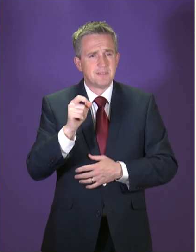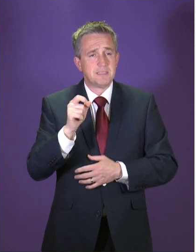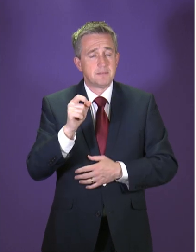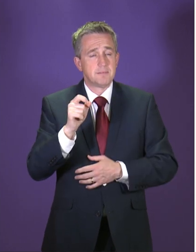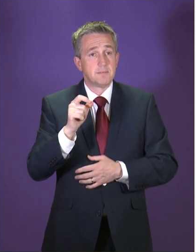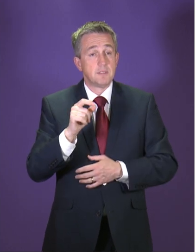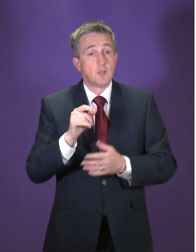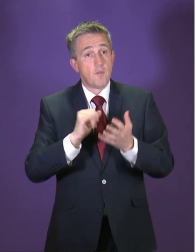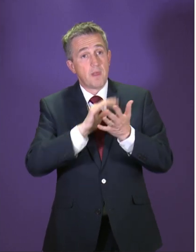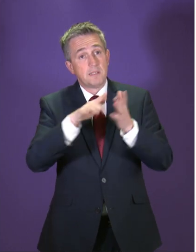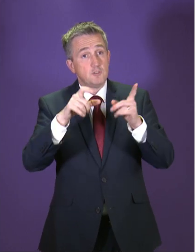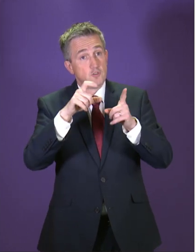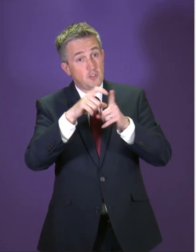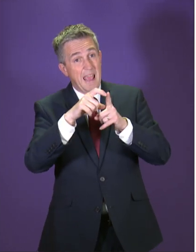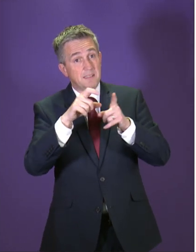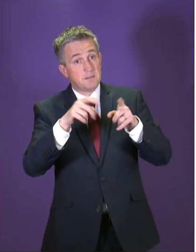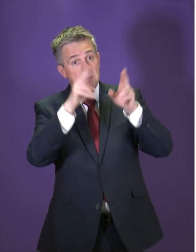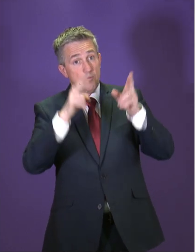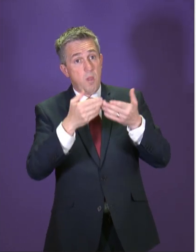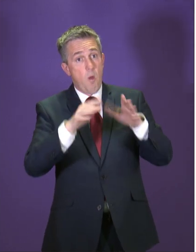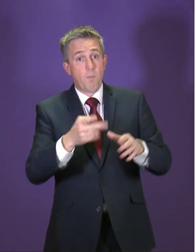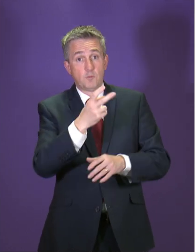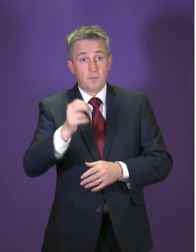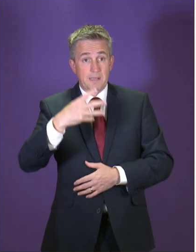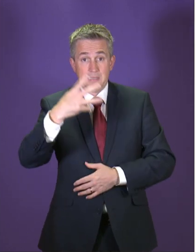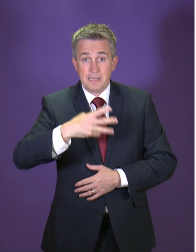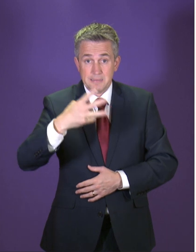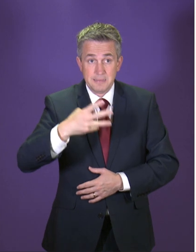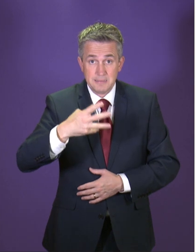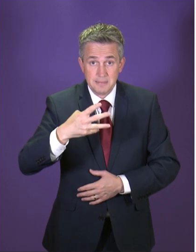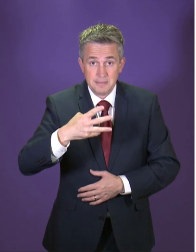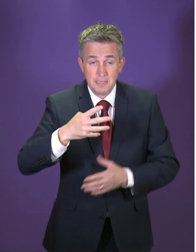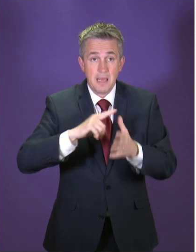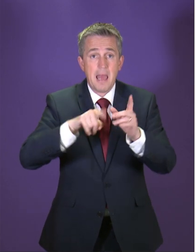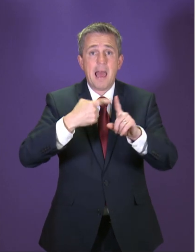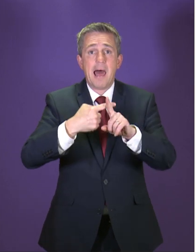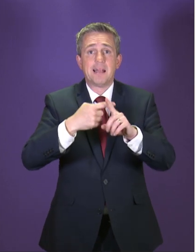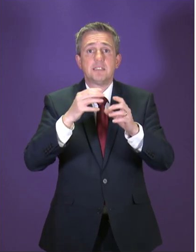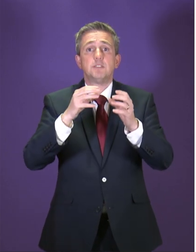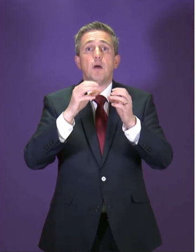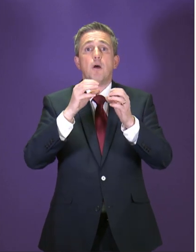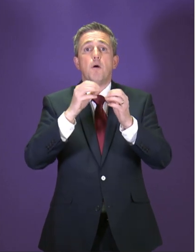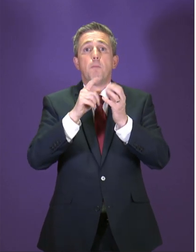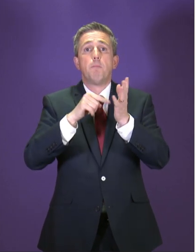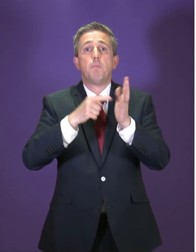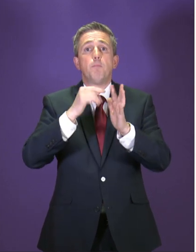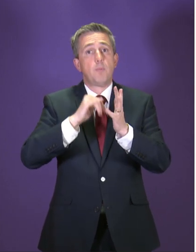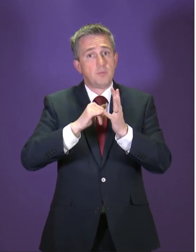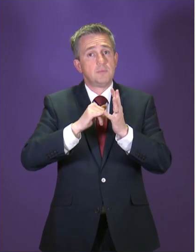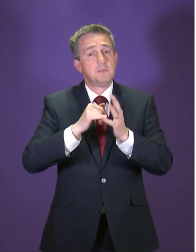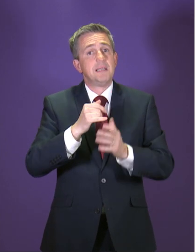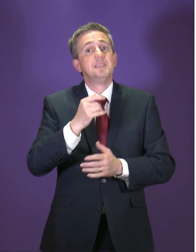to Today, is now going to open in 2019. Alex Poots is the artistic director and